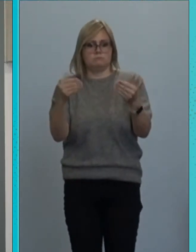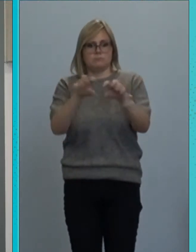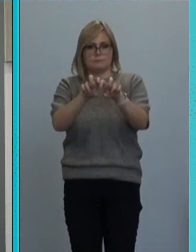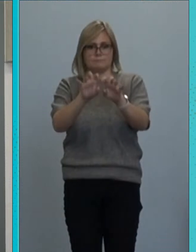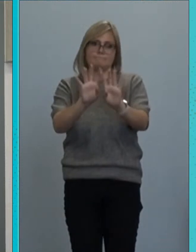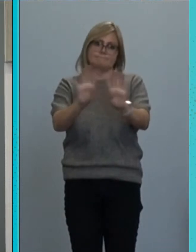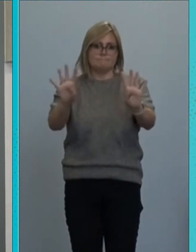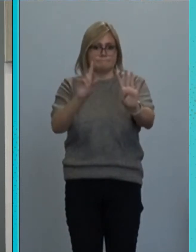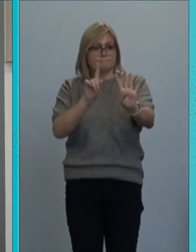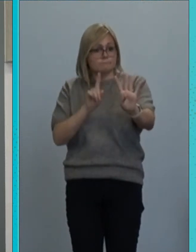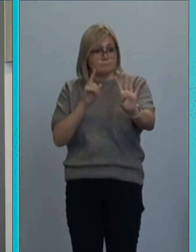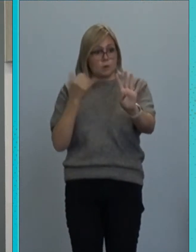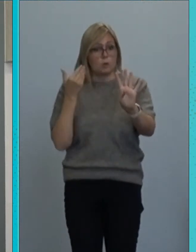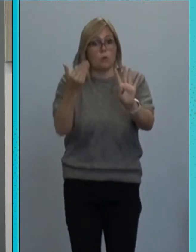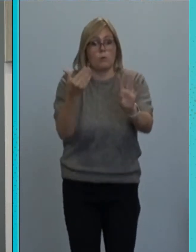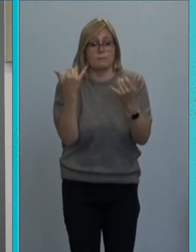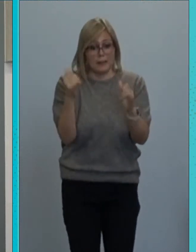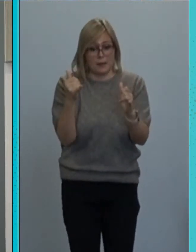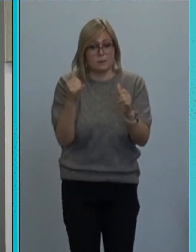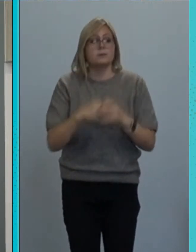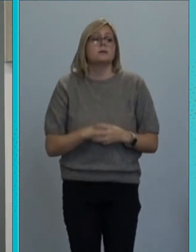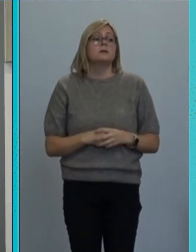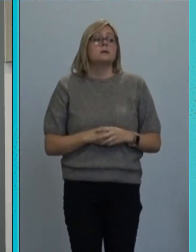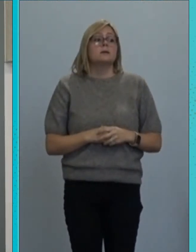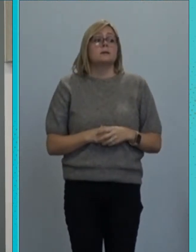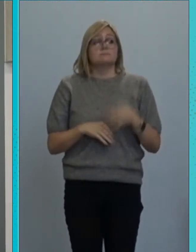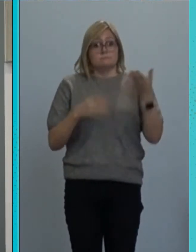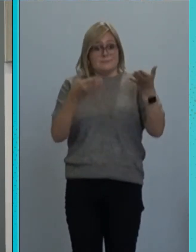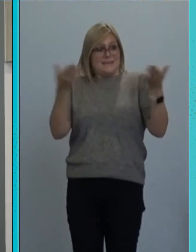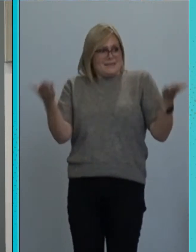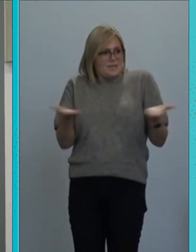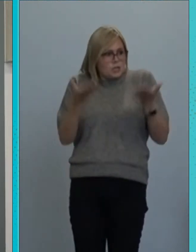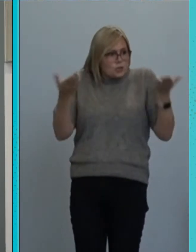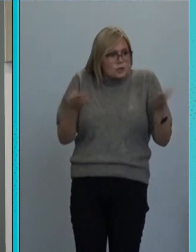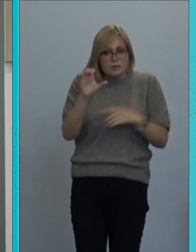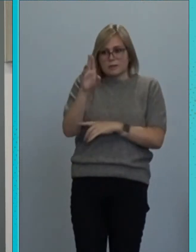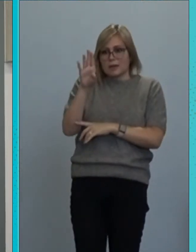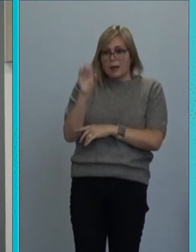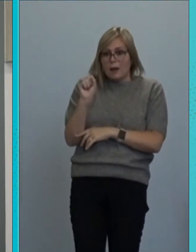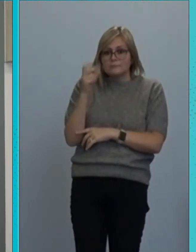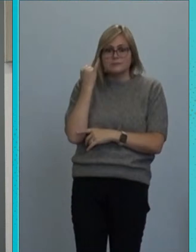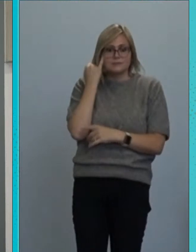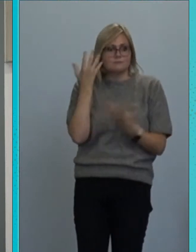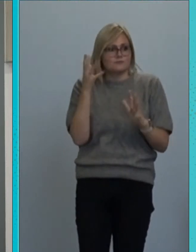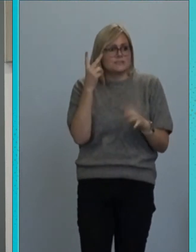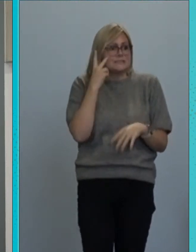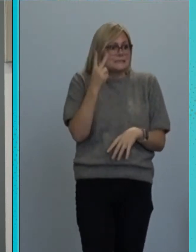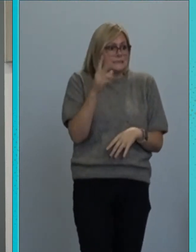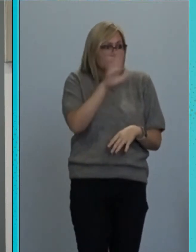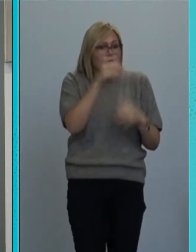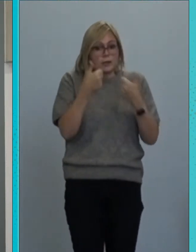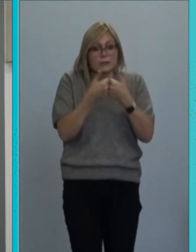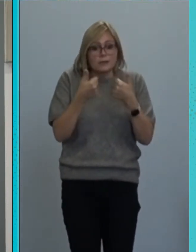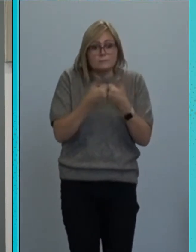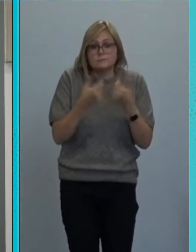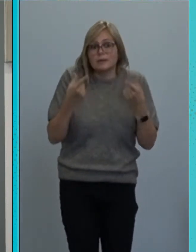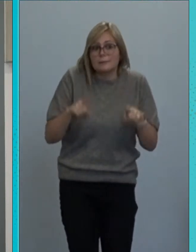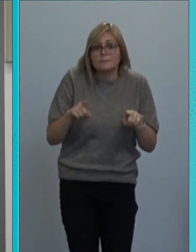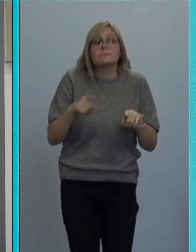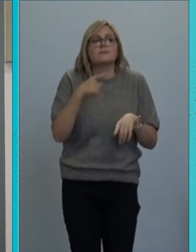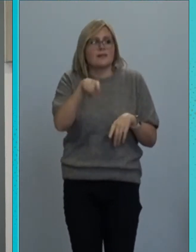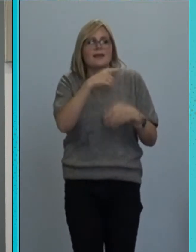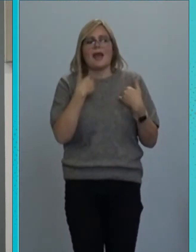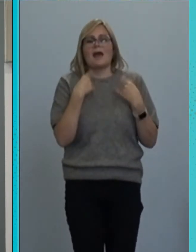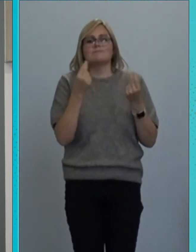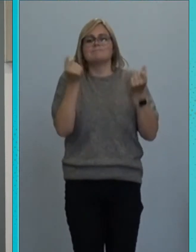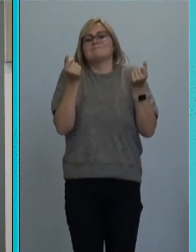next play. The Cubs, if you've ever seen one of their games, have a terrific